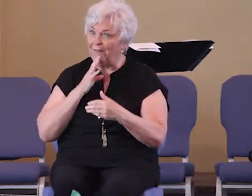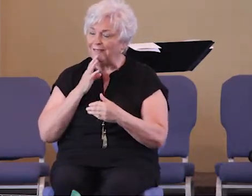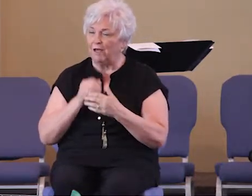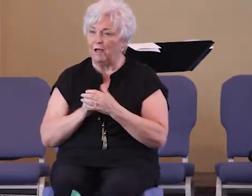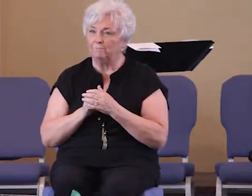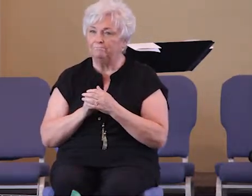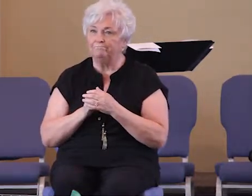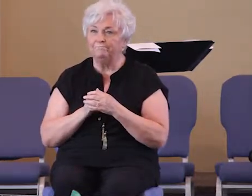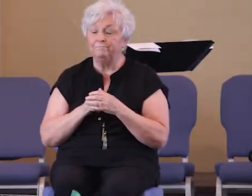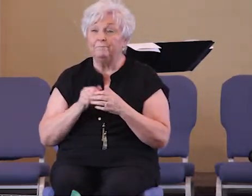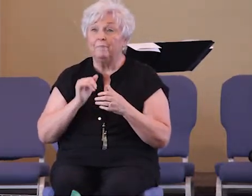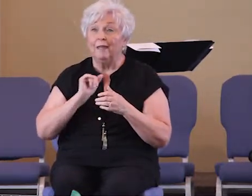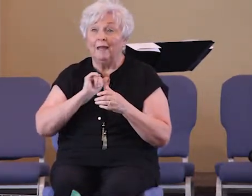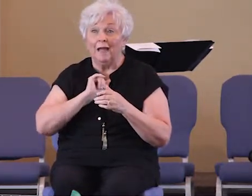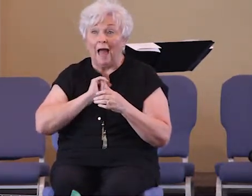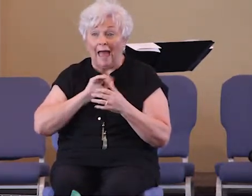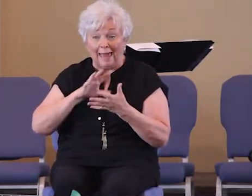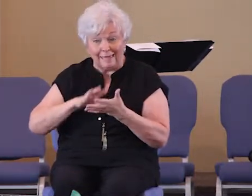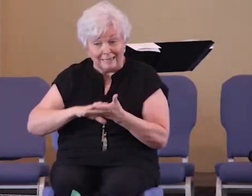I'm learning.